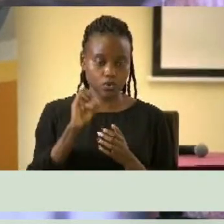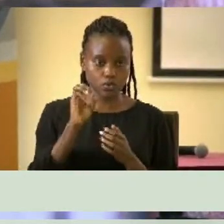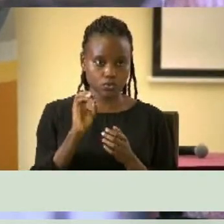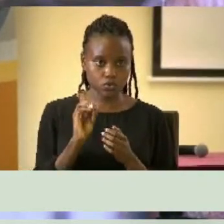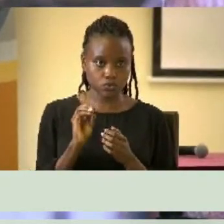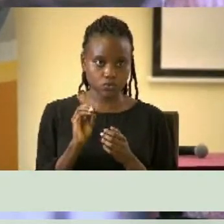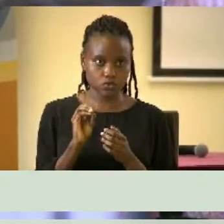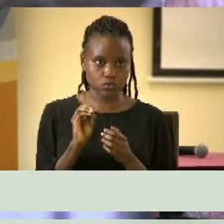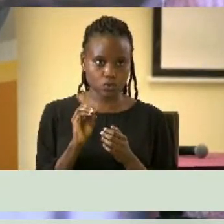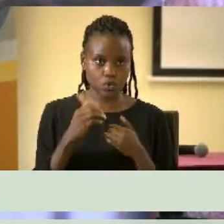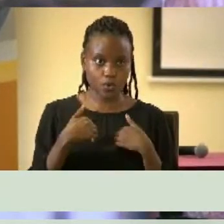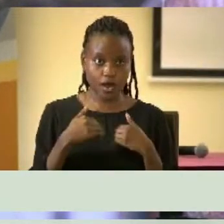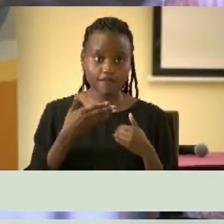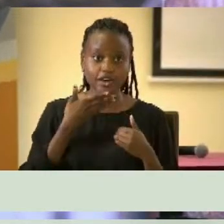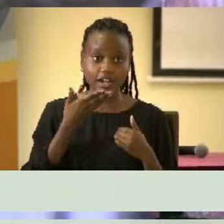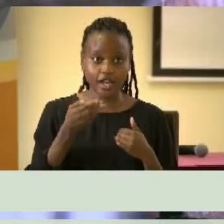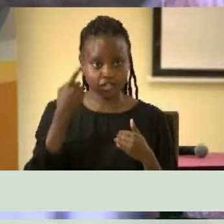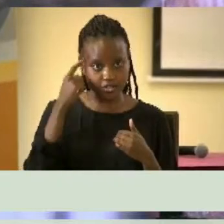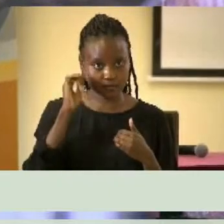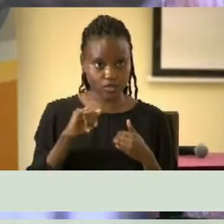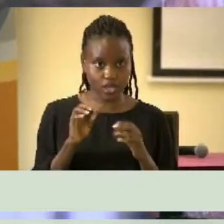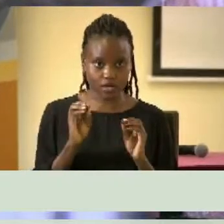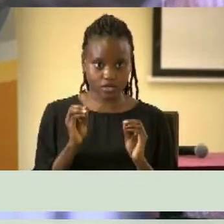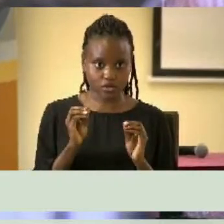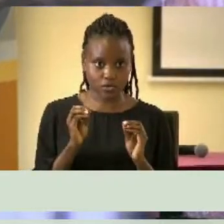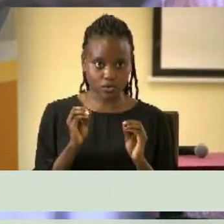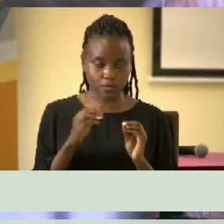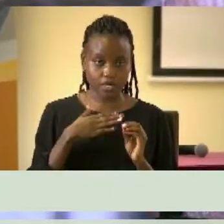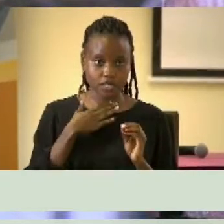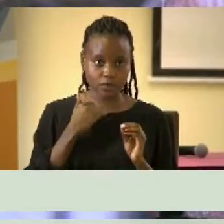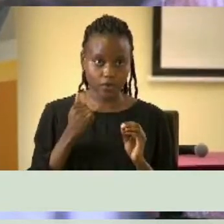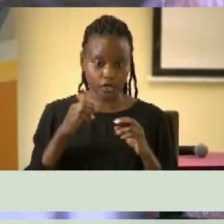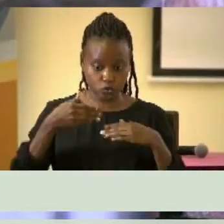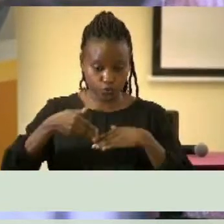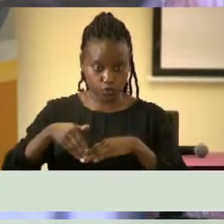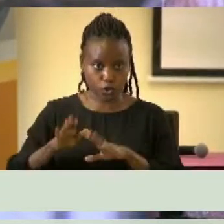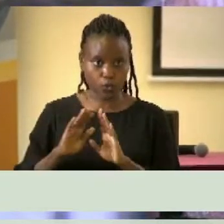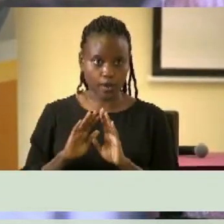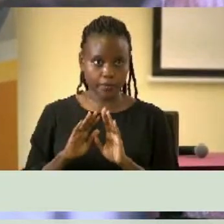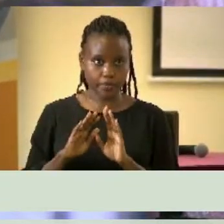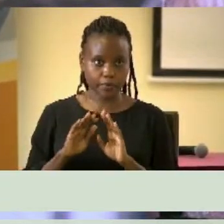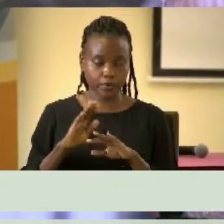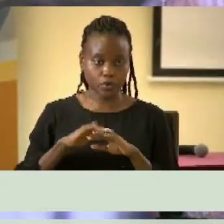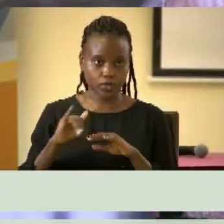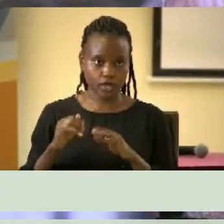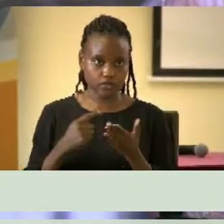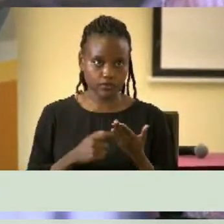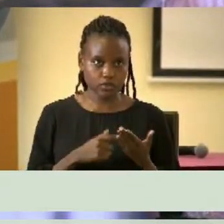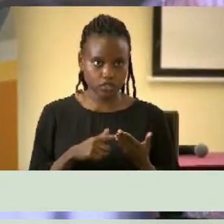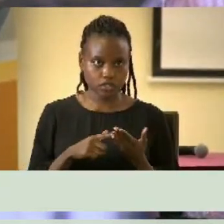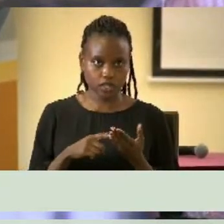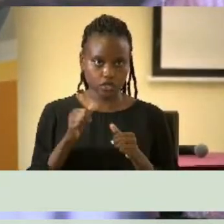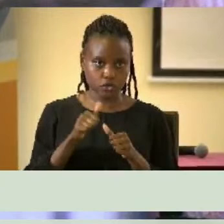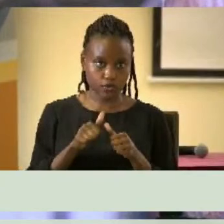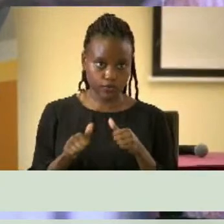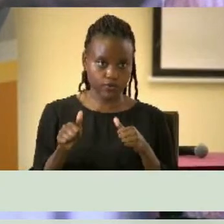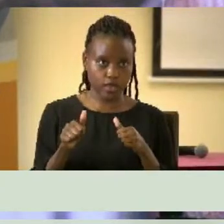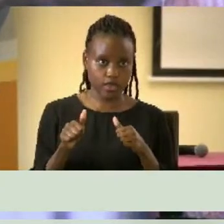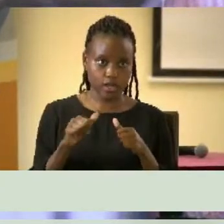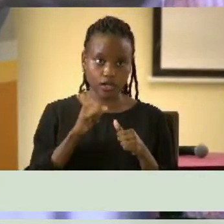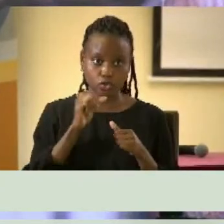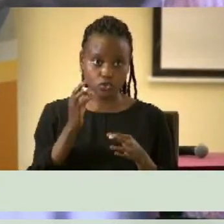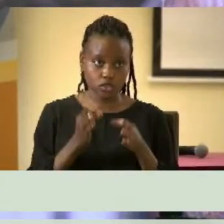So I do not have an answer for that, but I want to take that up for discussion further, not just in the judiciary, but